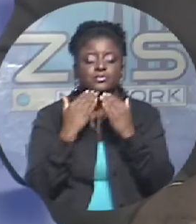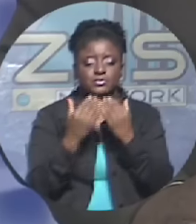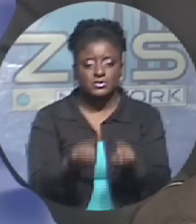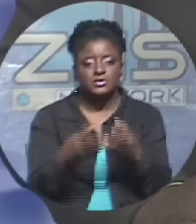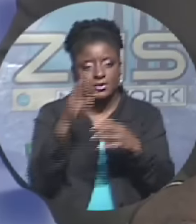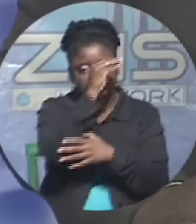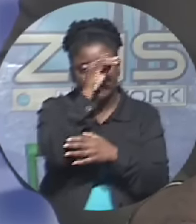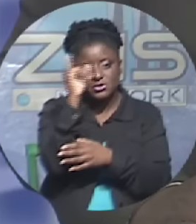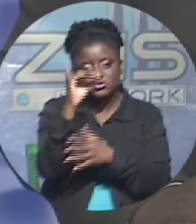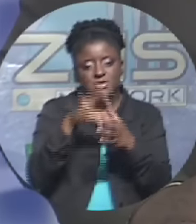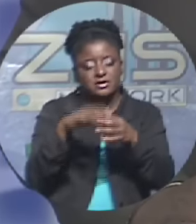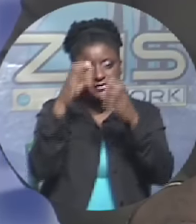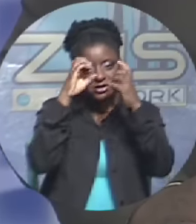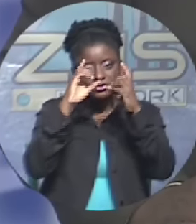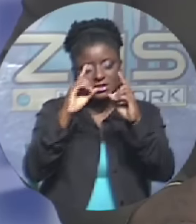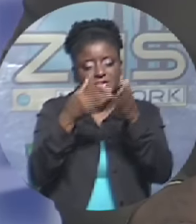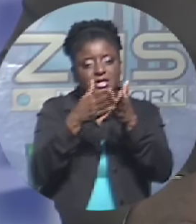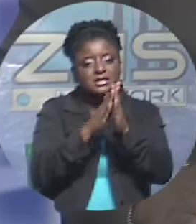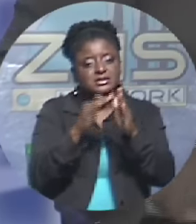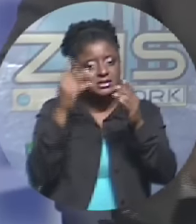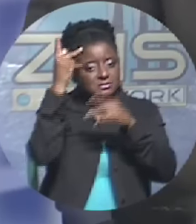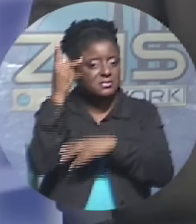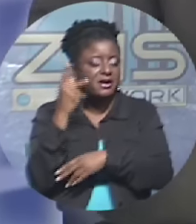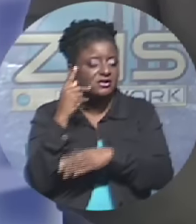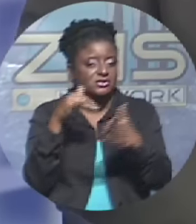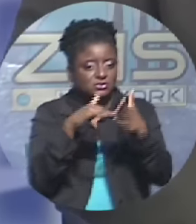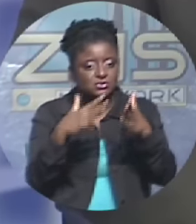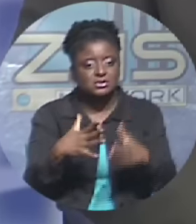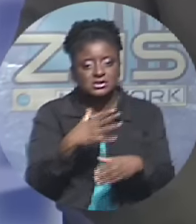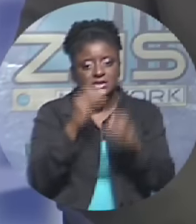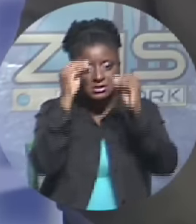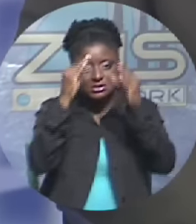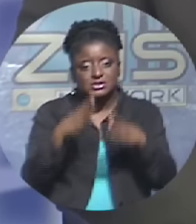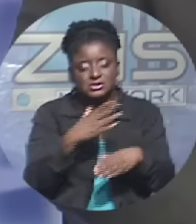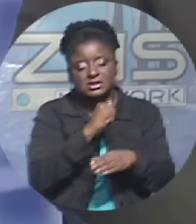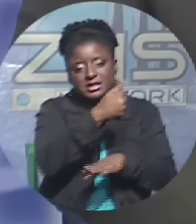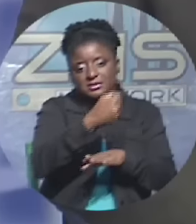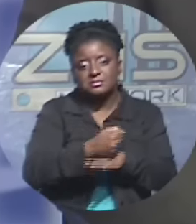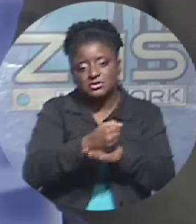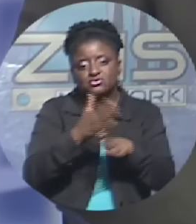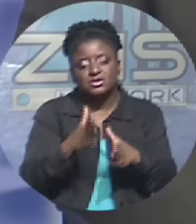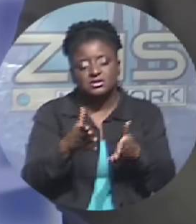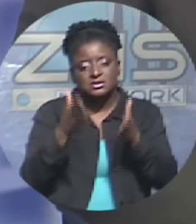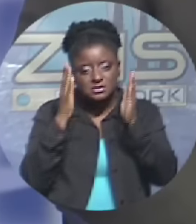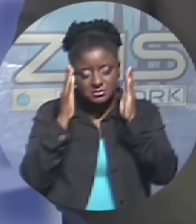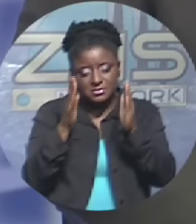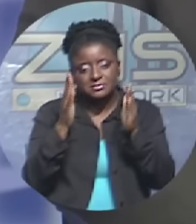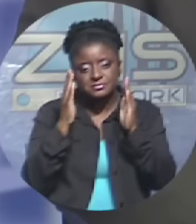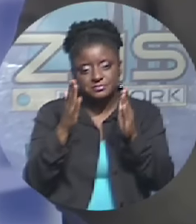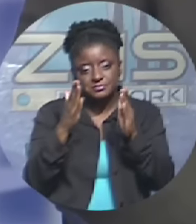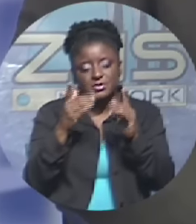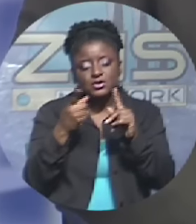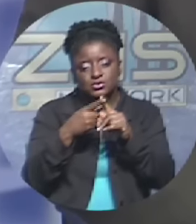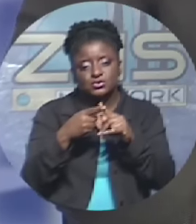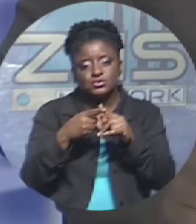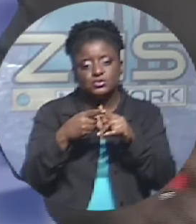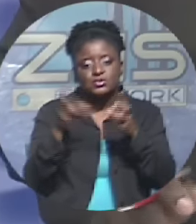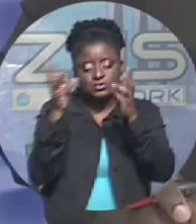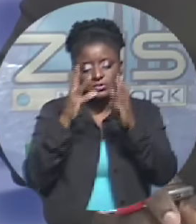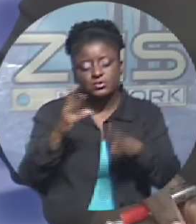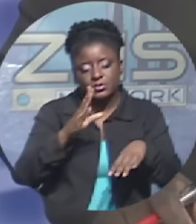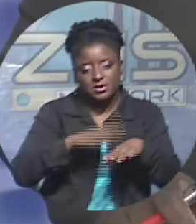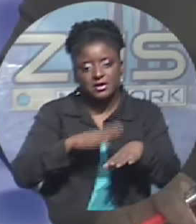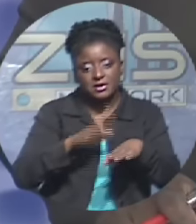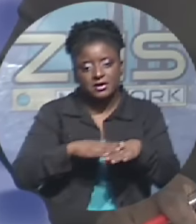Well, the Ministry of Education asking parents, students, teachers, and administrators to pay close attention to the advisories that are being issued by the